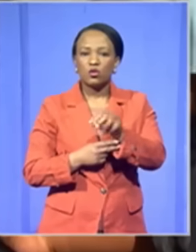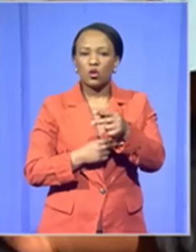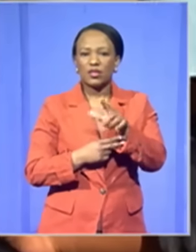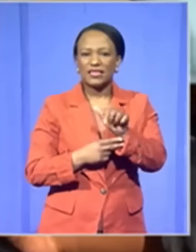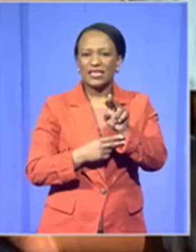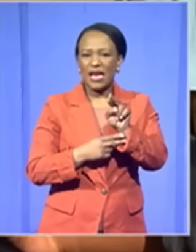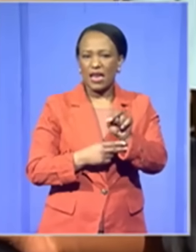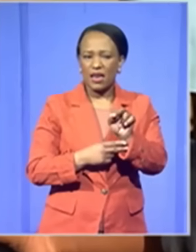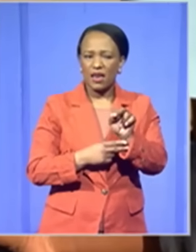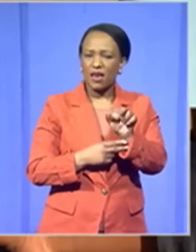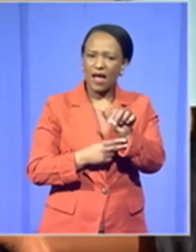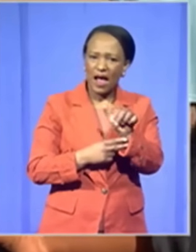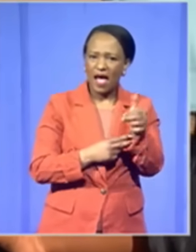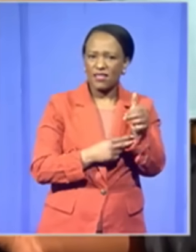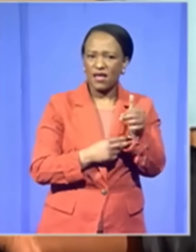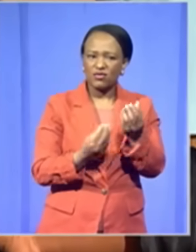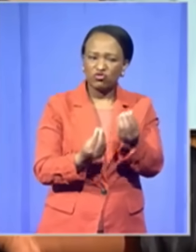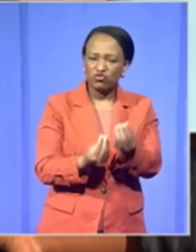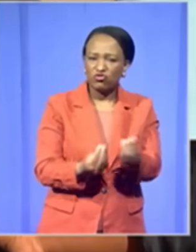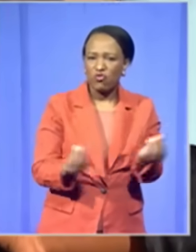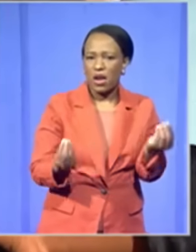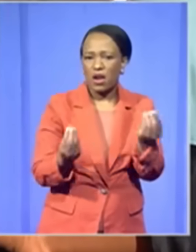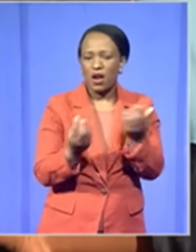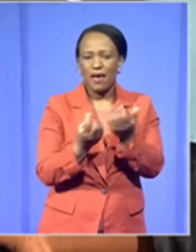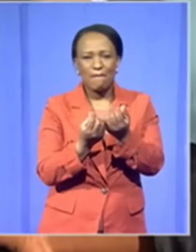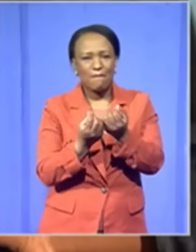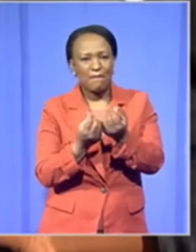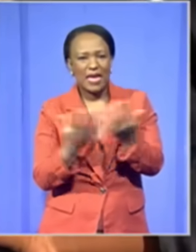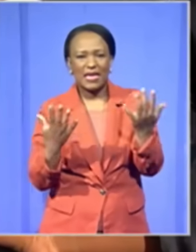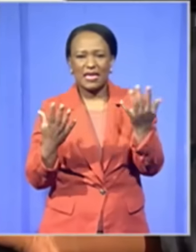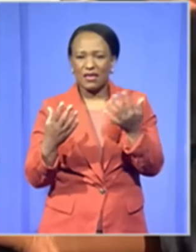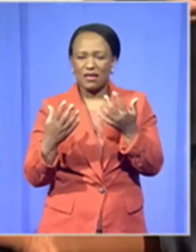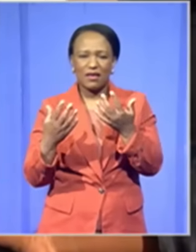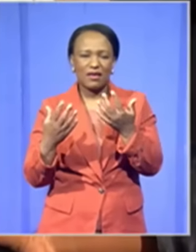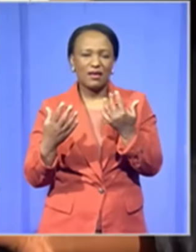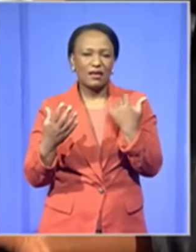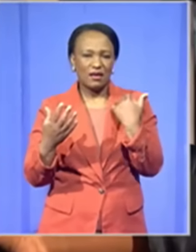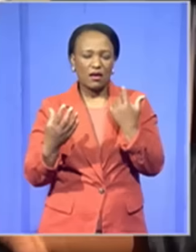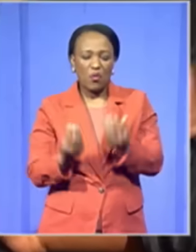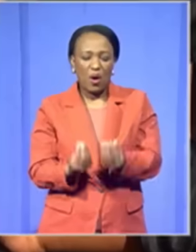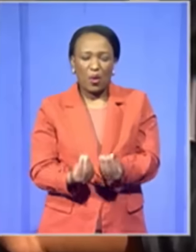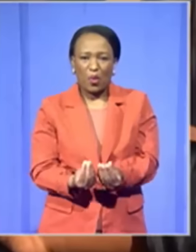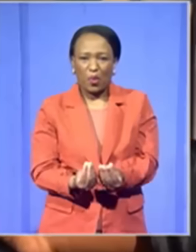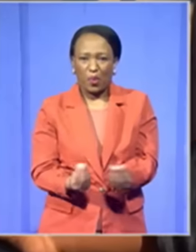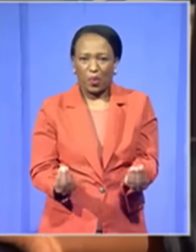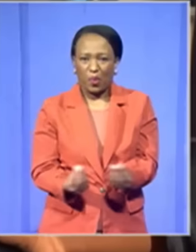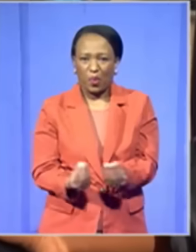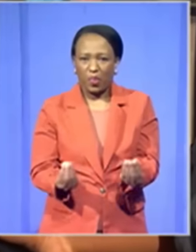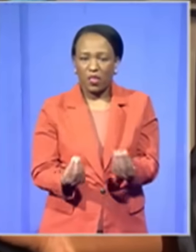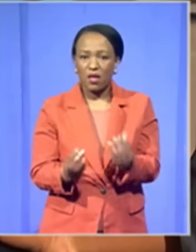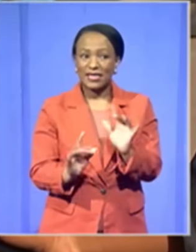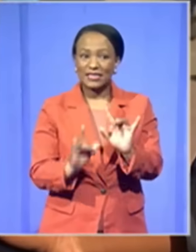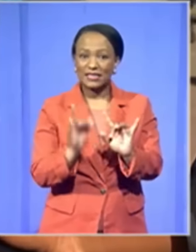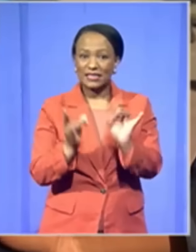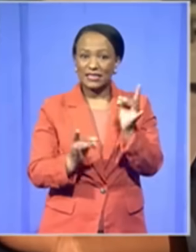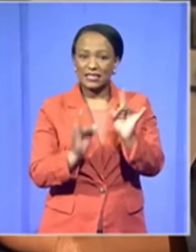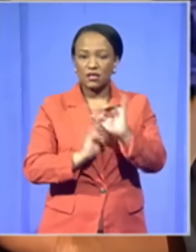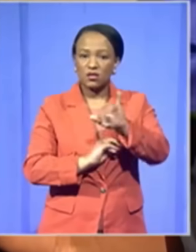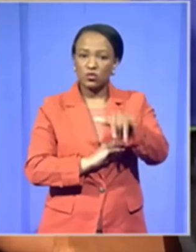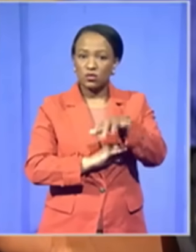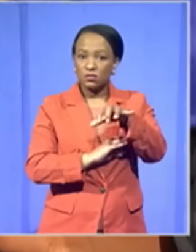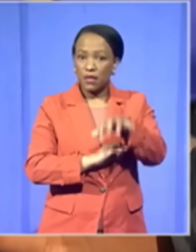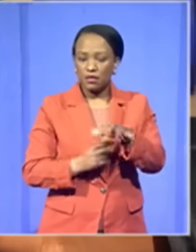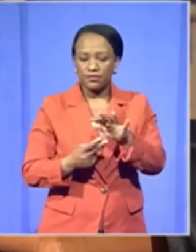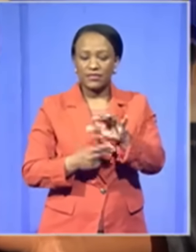and there are many more Jadens, Jocelyn's, and little Nikitas in the city of Johannesburg, but also in